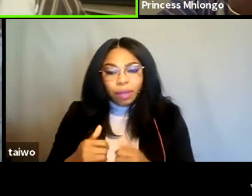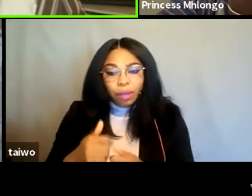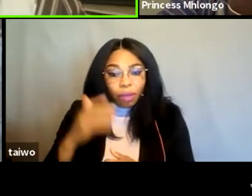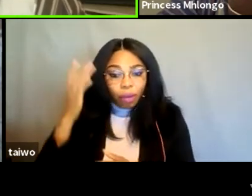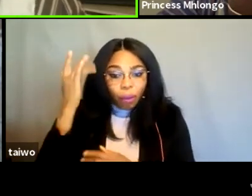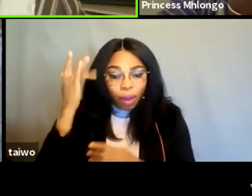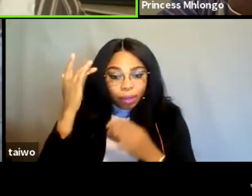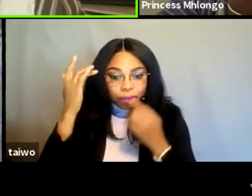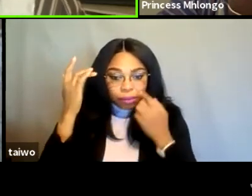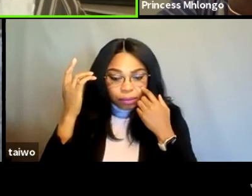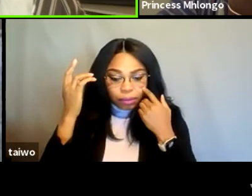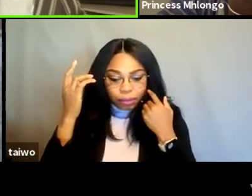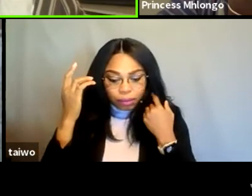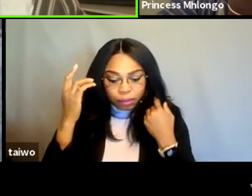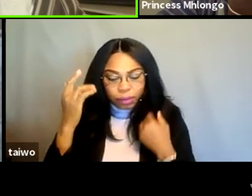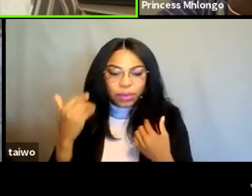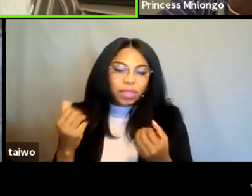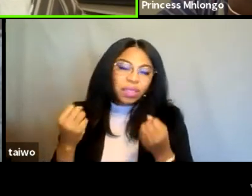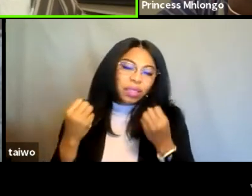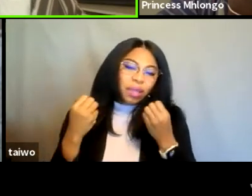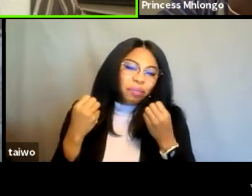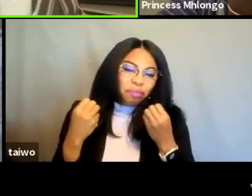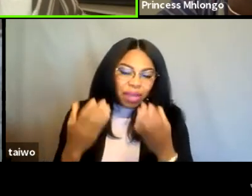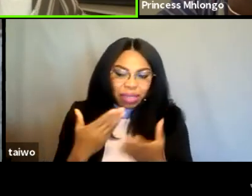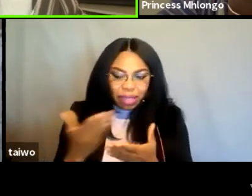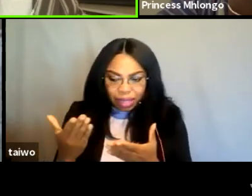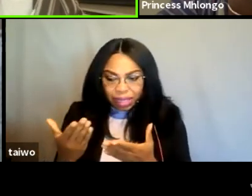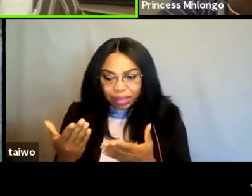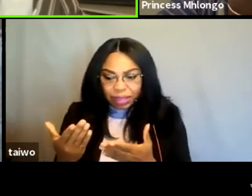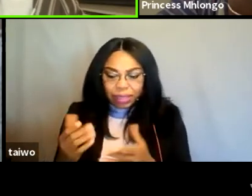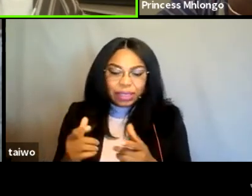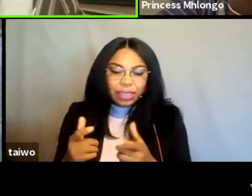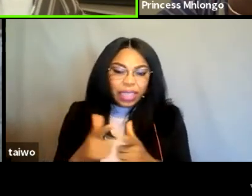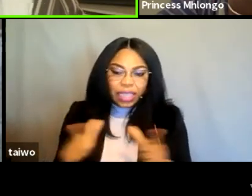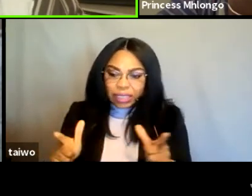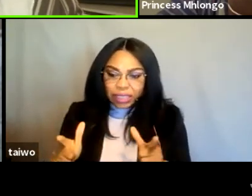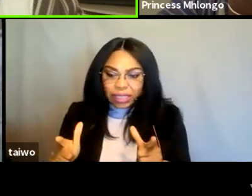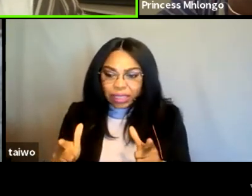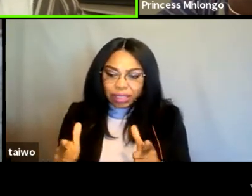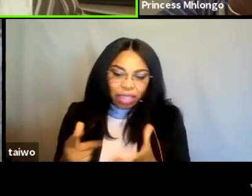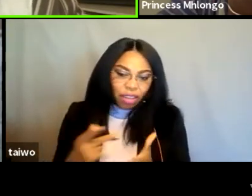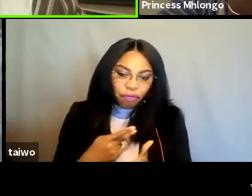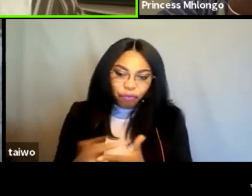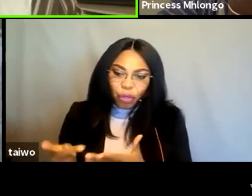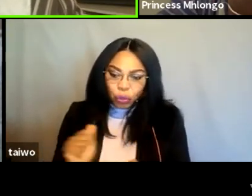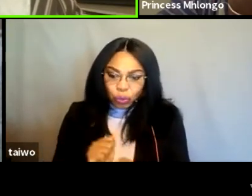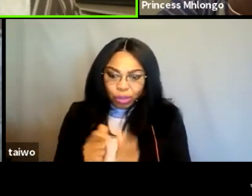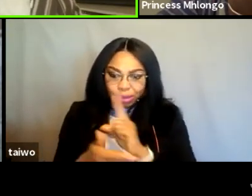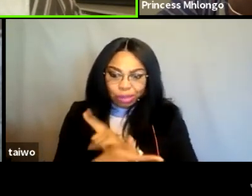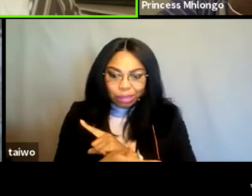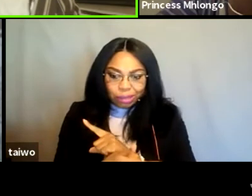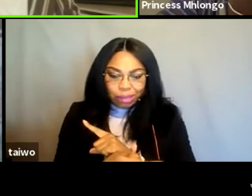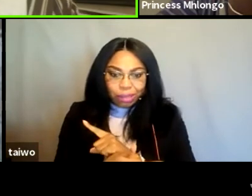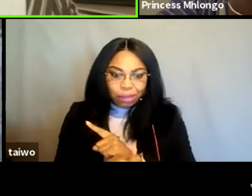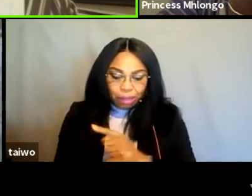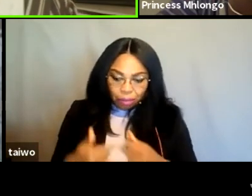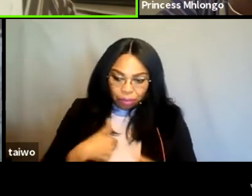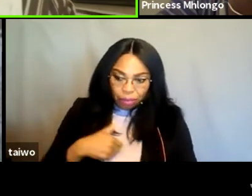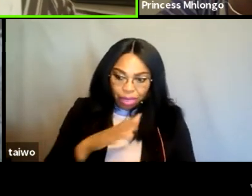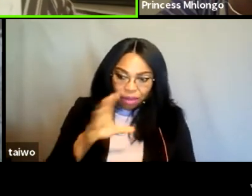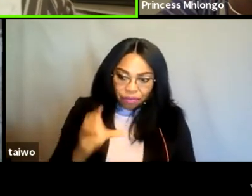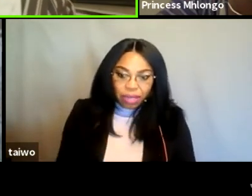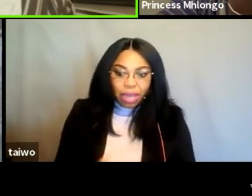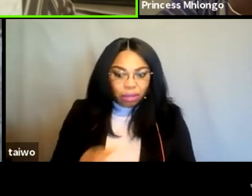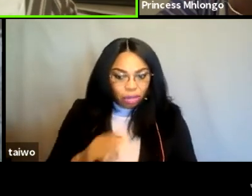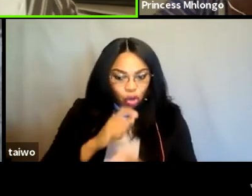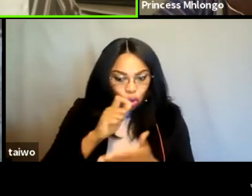Because, you know, there's so much that English just fails to capture about Africans. And so even as I'm an African who writes in English